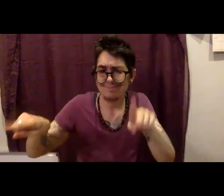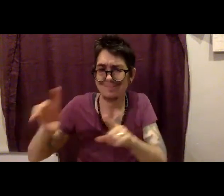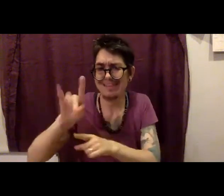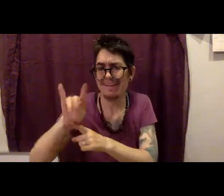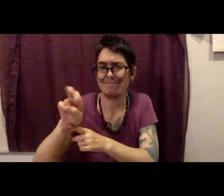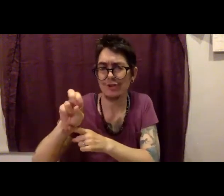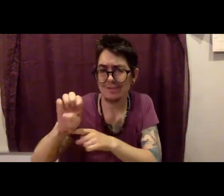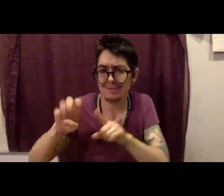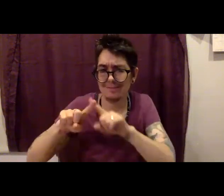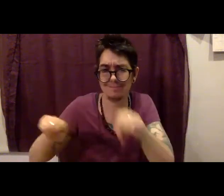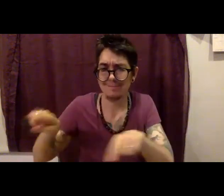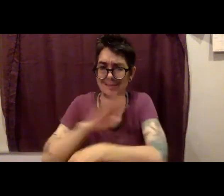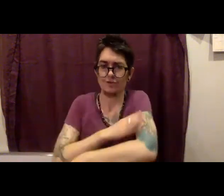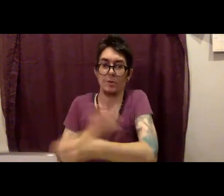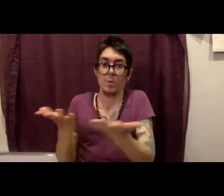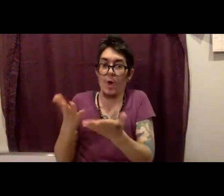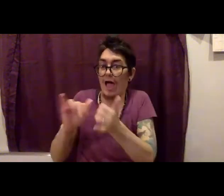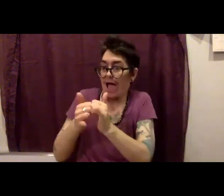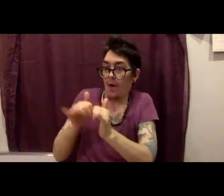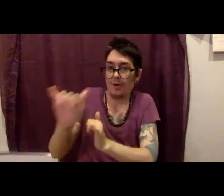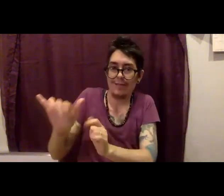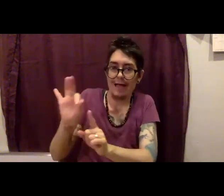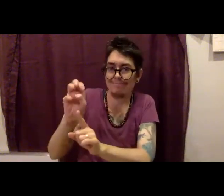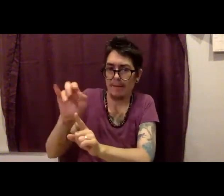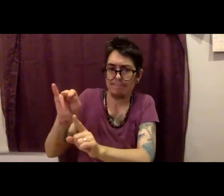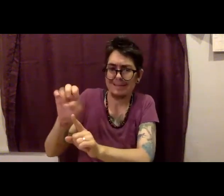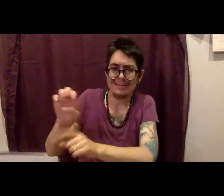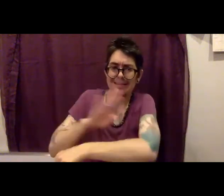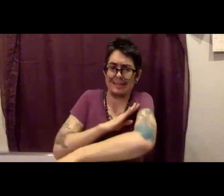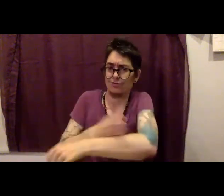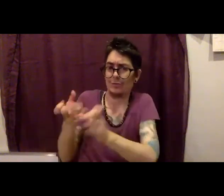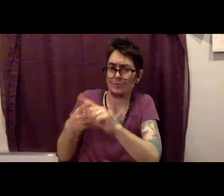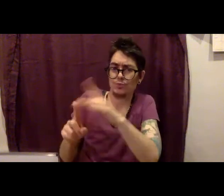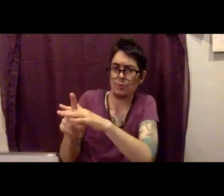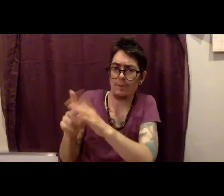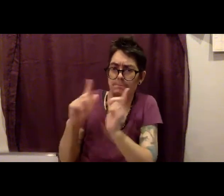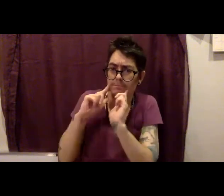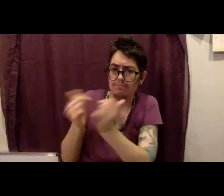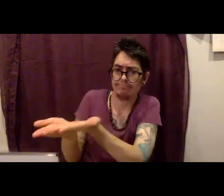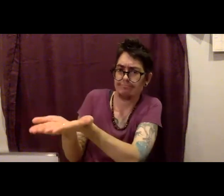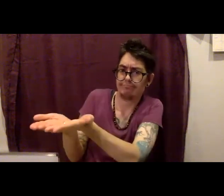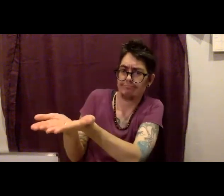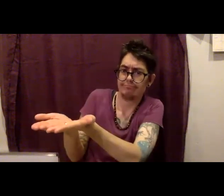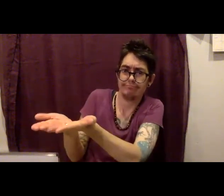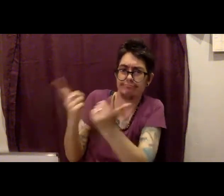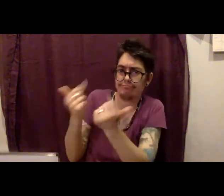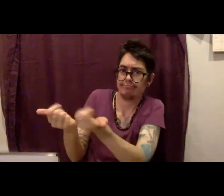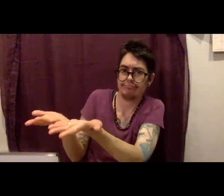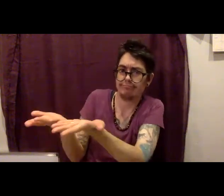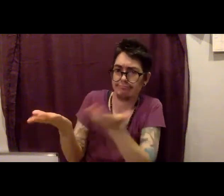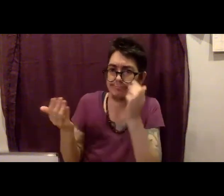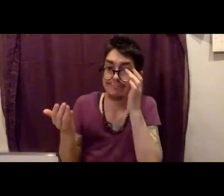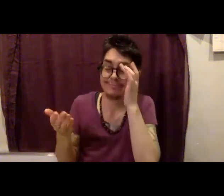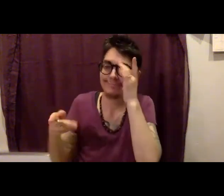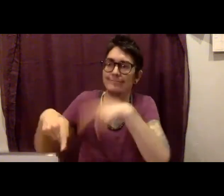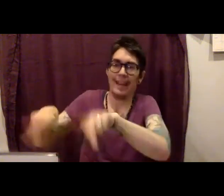it, but there can be a variety of diverse energies, how that female energy or feminine energy shows